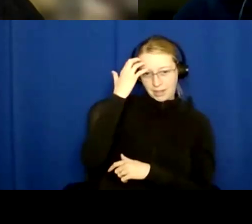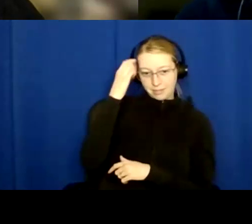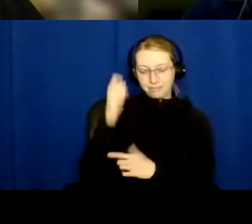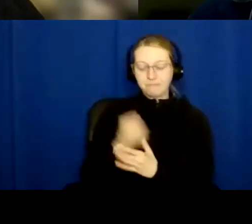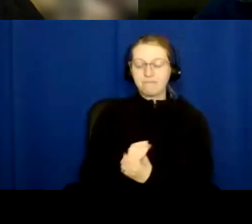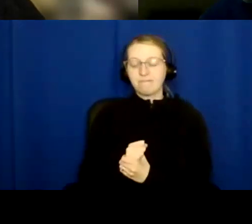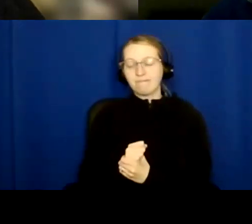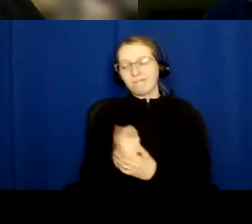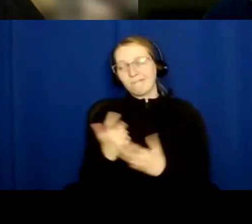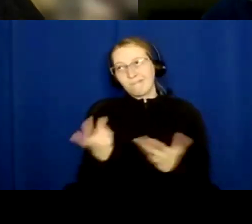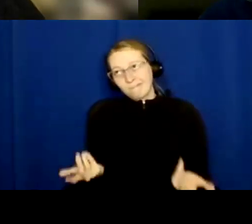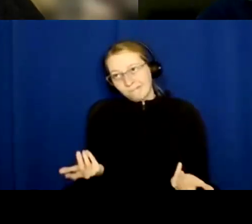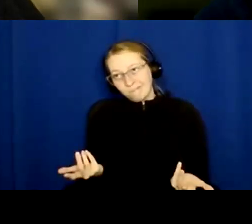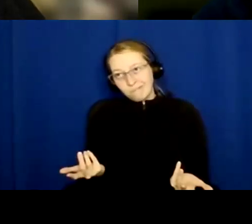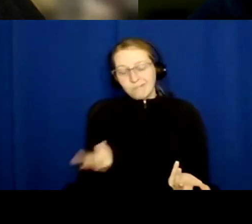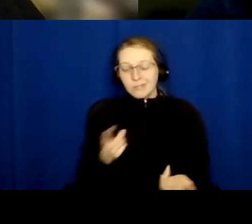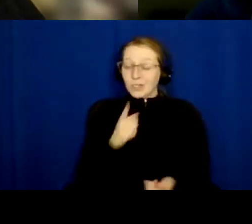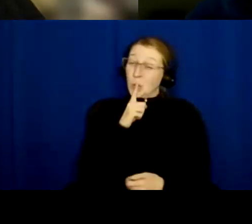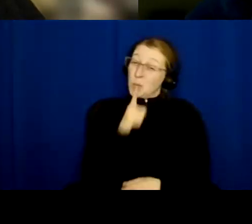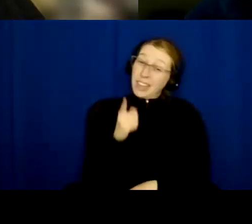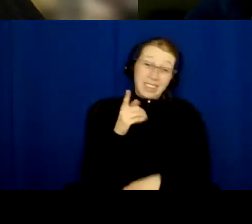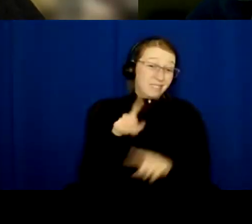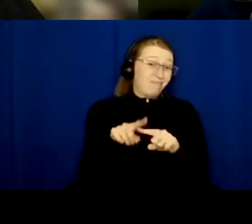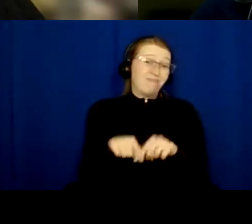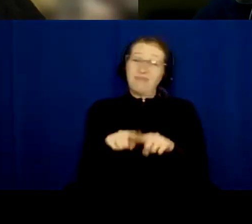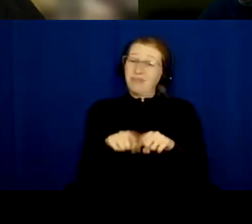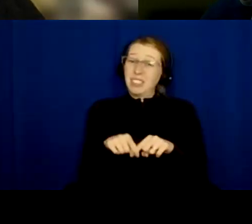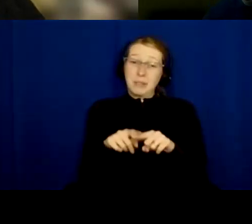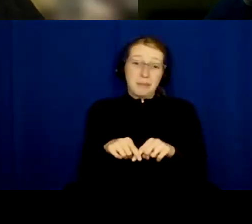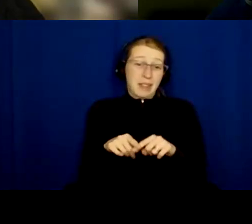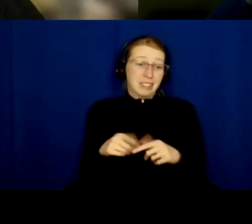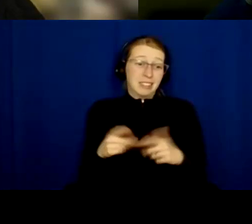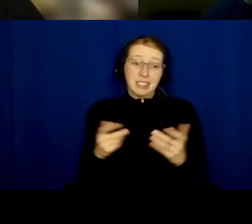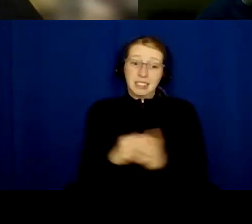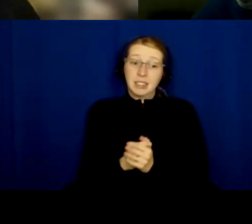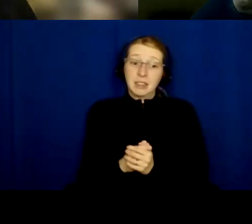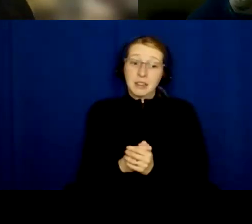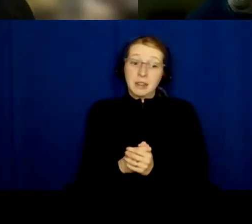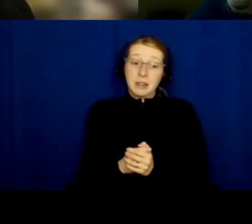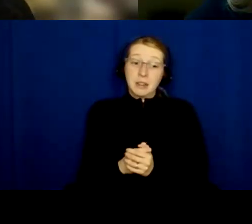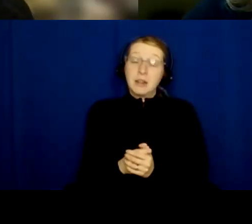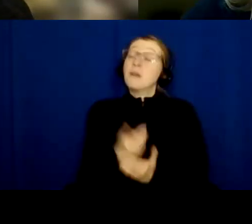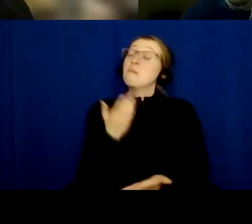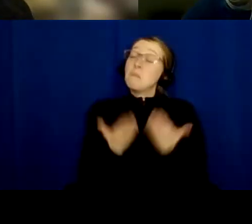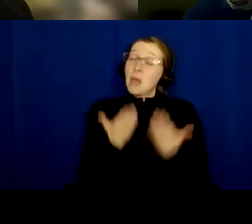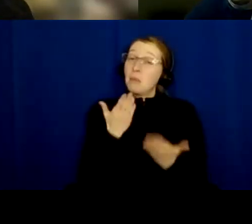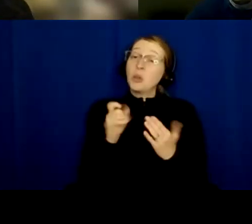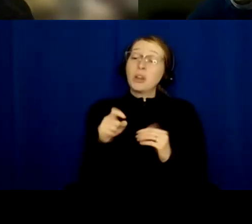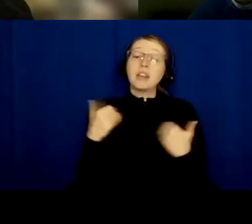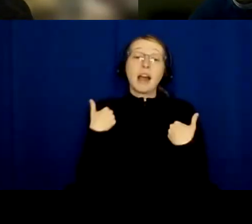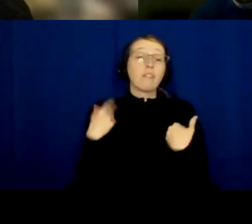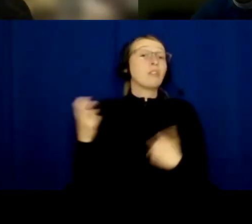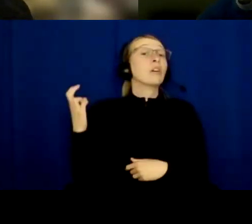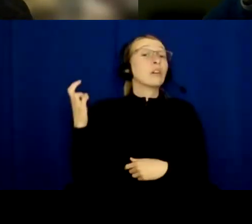it would really depend. I think you would likely need to have a cochlear implant evaluation done,